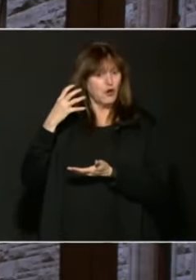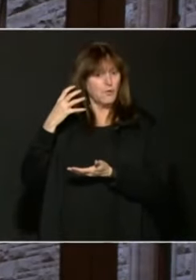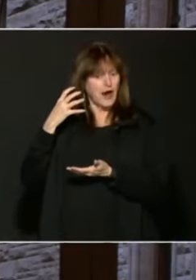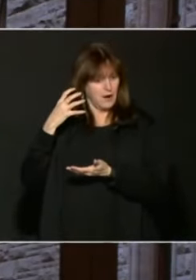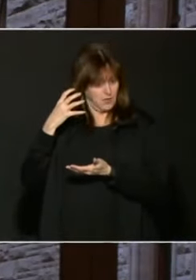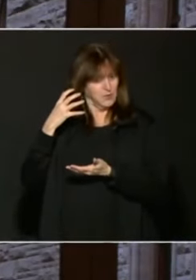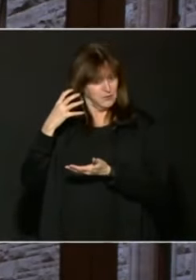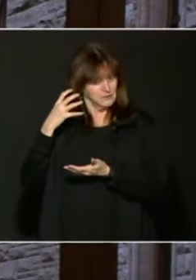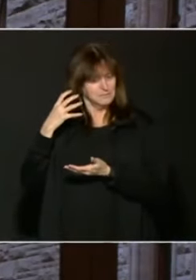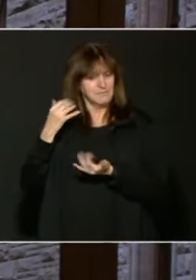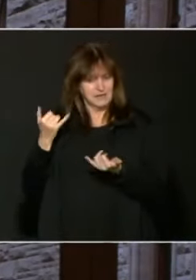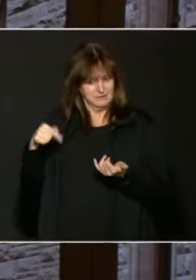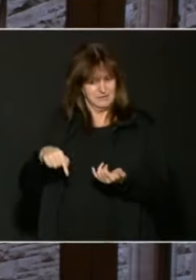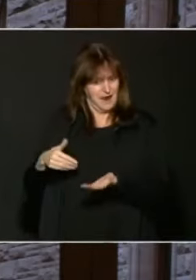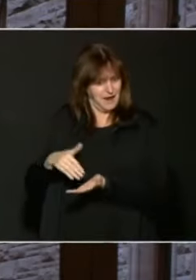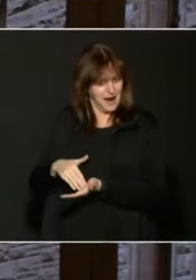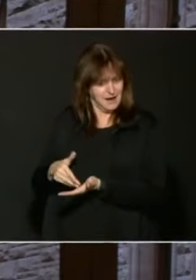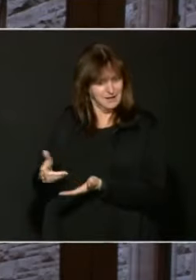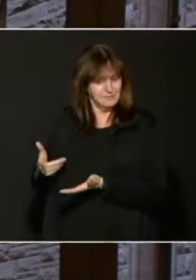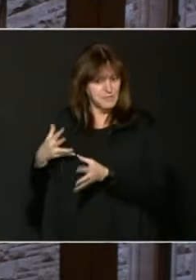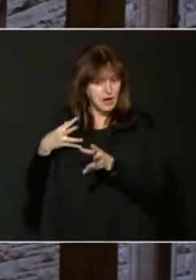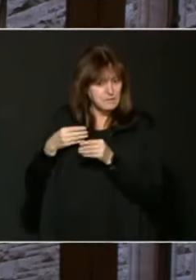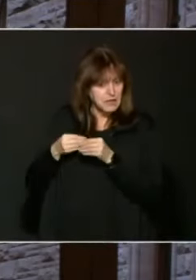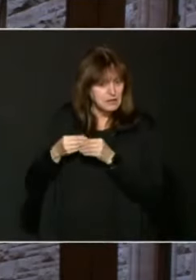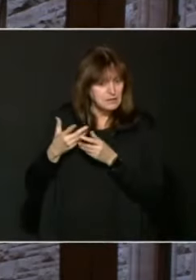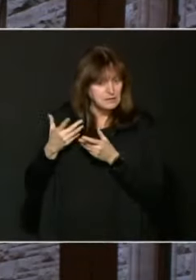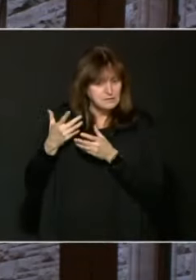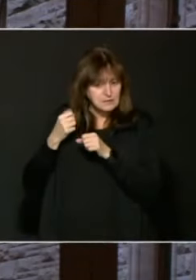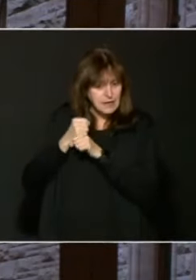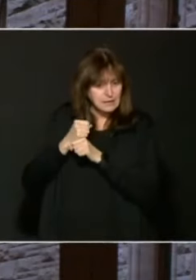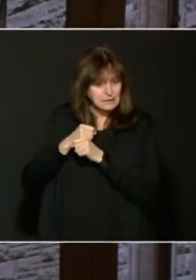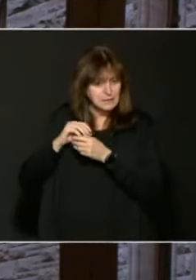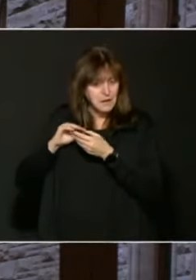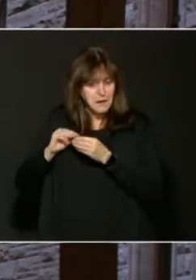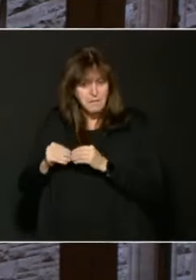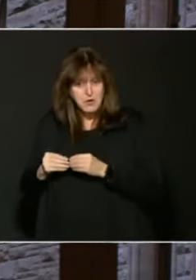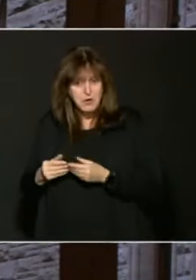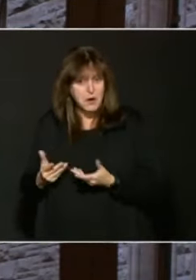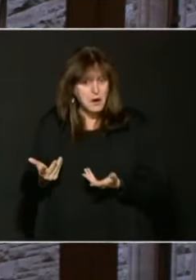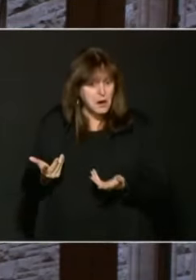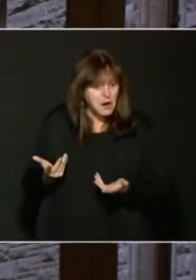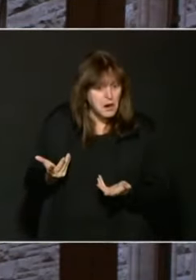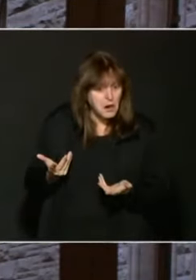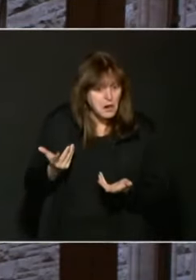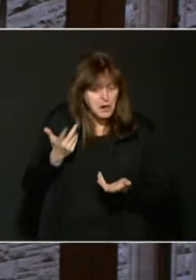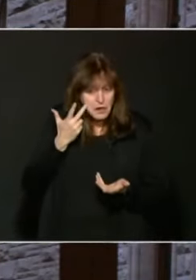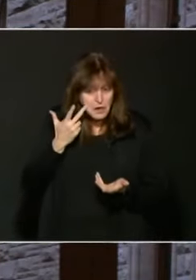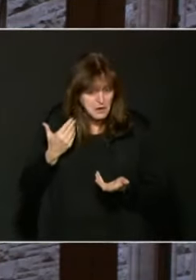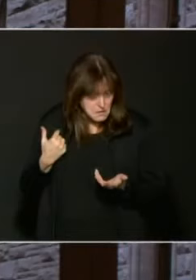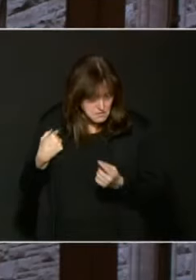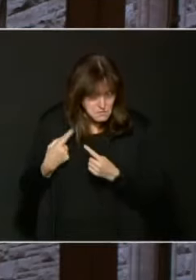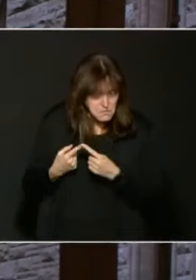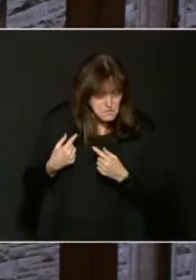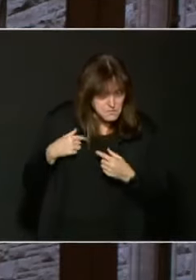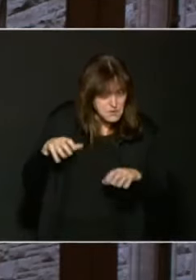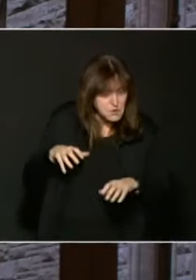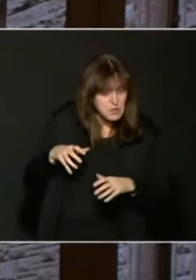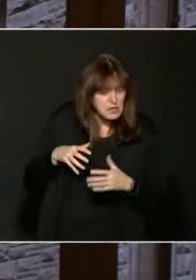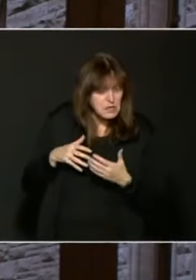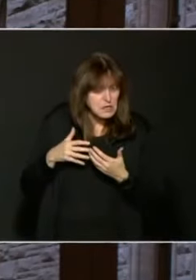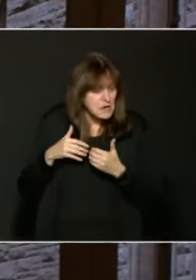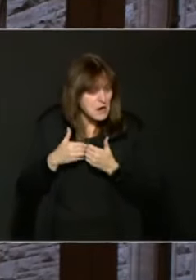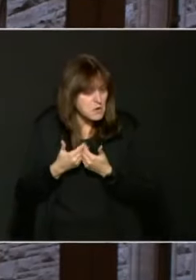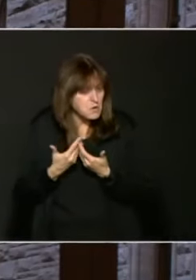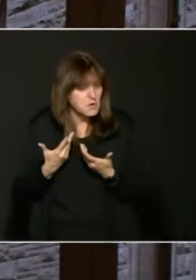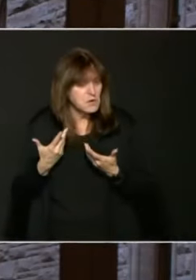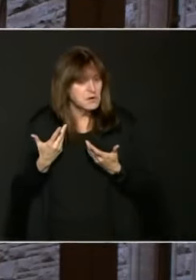and see how we are doing with our different steps and processes and updating us on how things are going